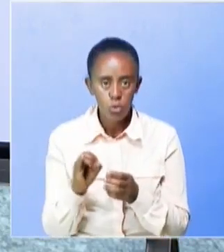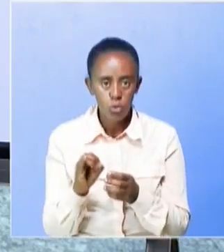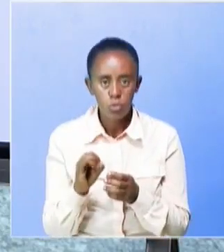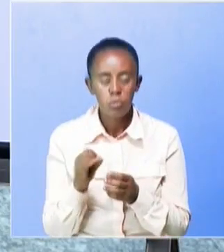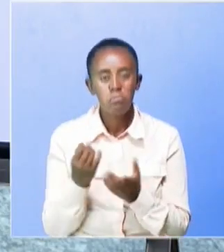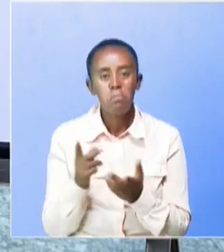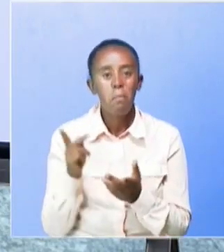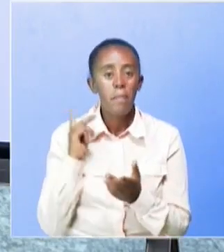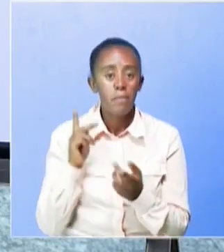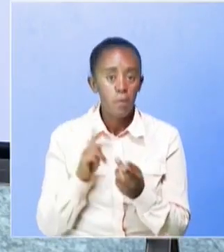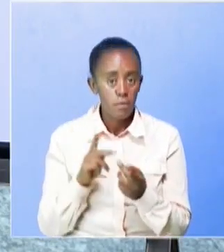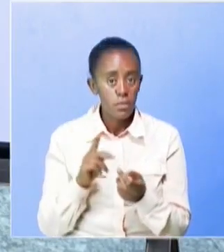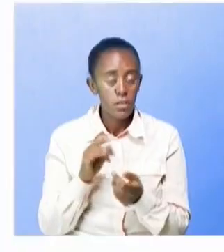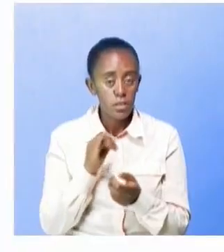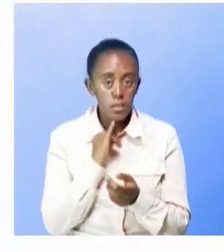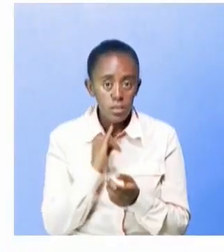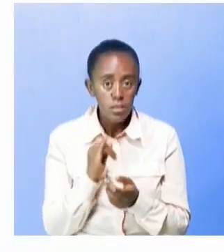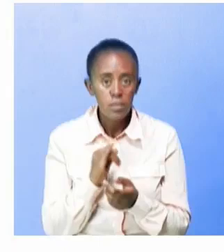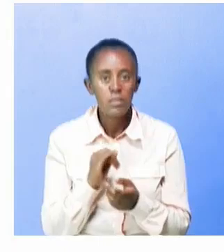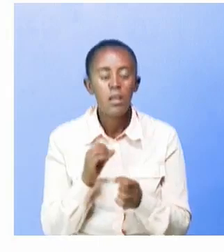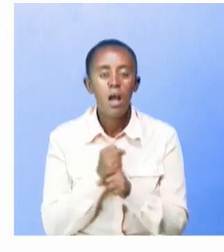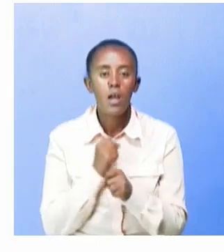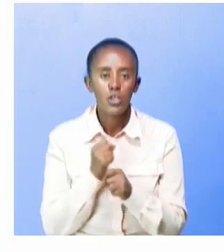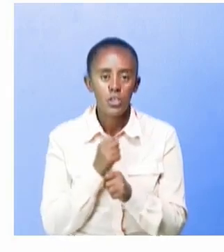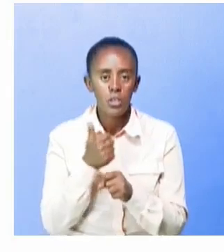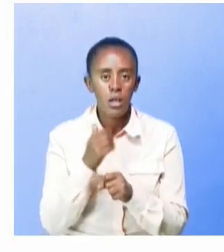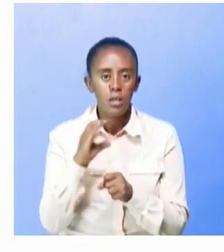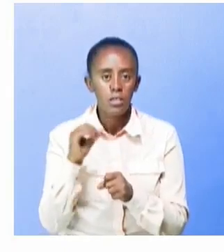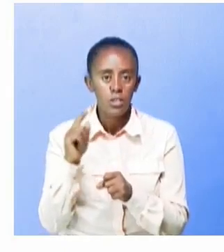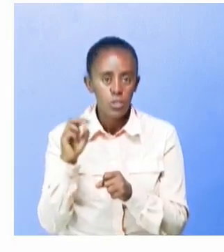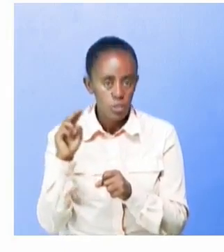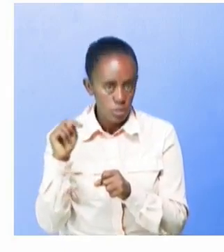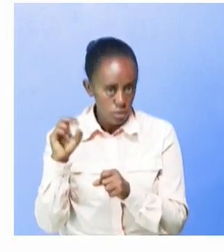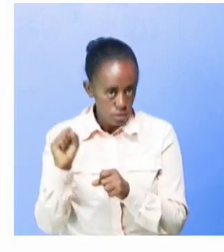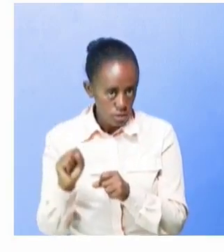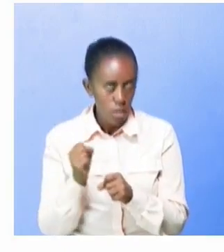of using past perfect is actions